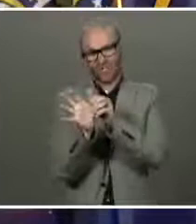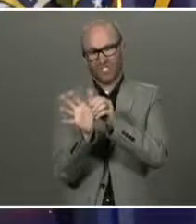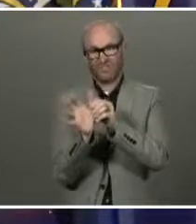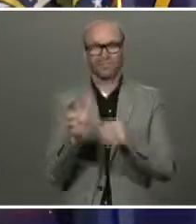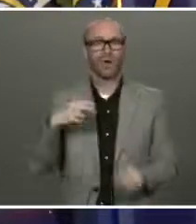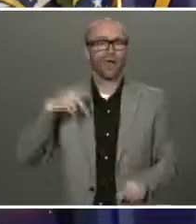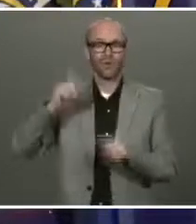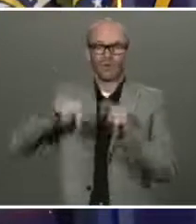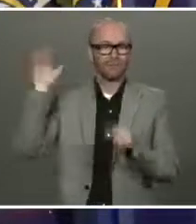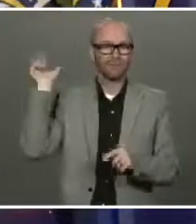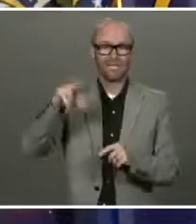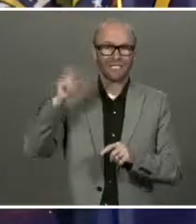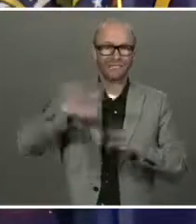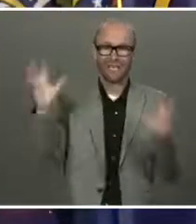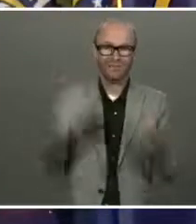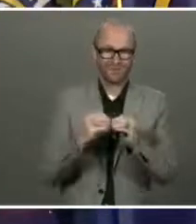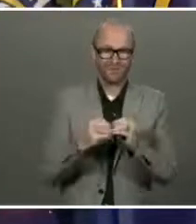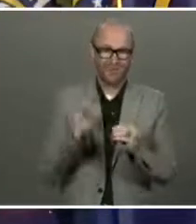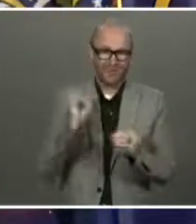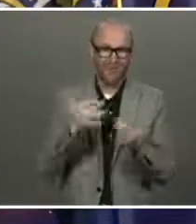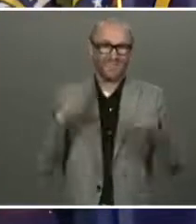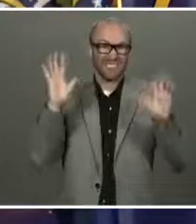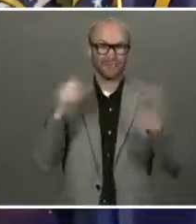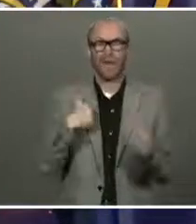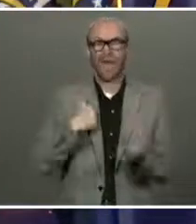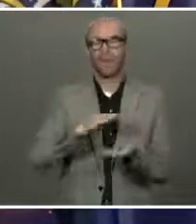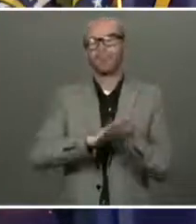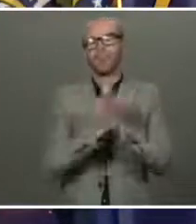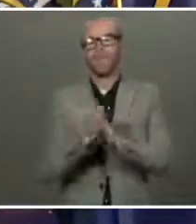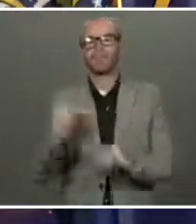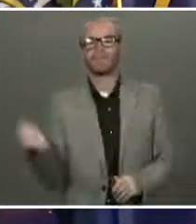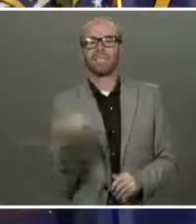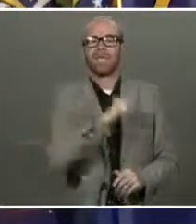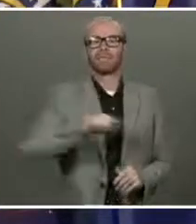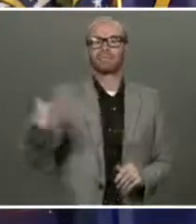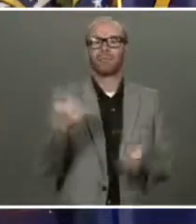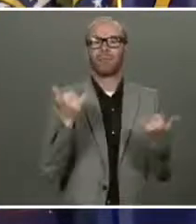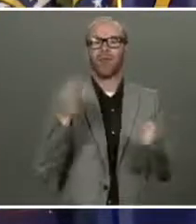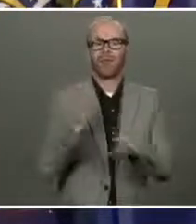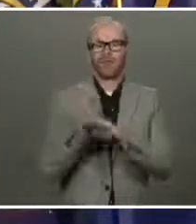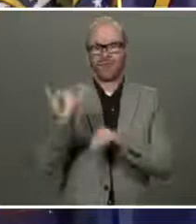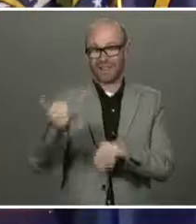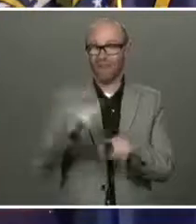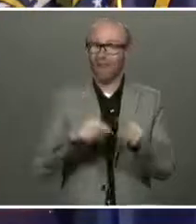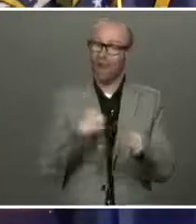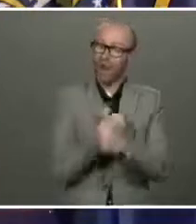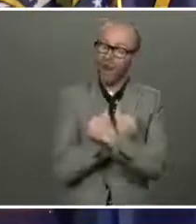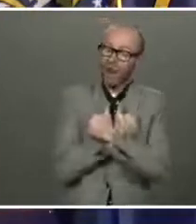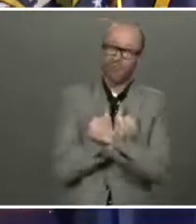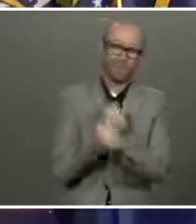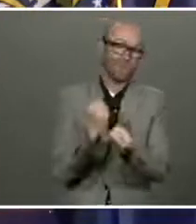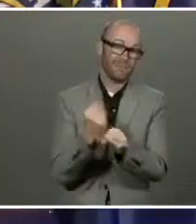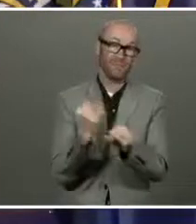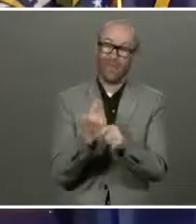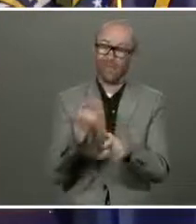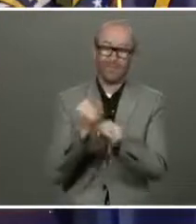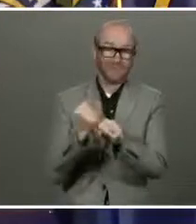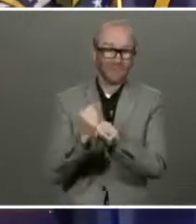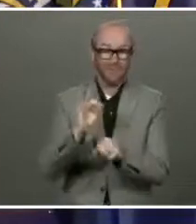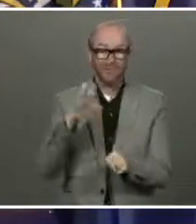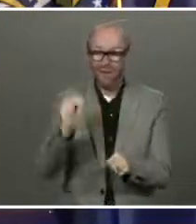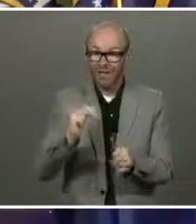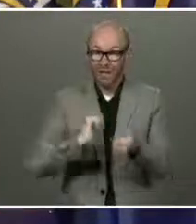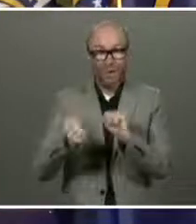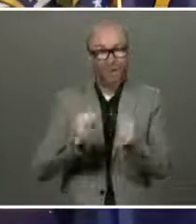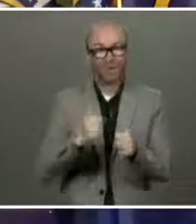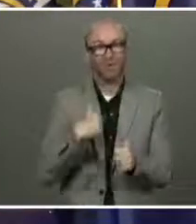threw things off, and so that was it. So I became a tennis player after that. But I loved baseball. I love baseball. Again,